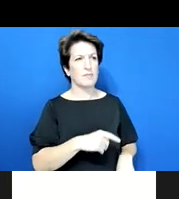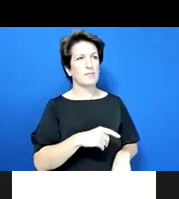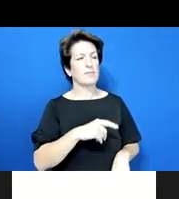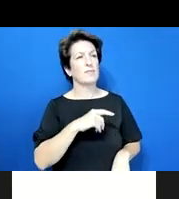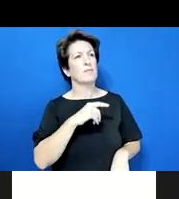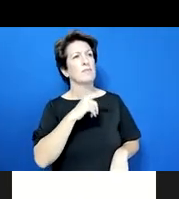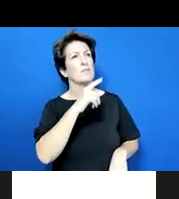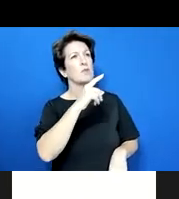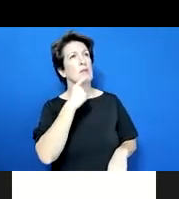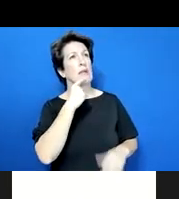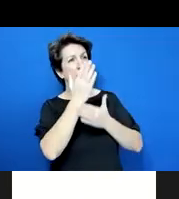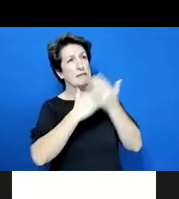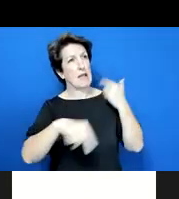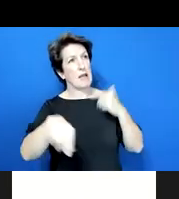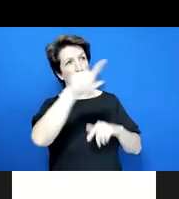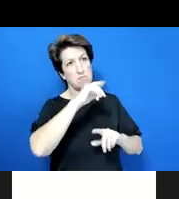get vaccinated